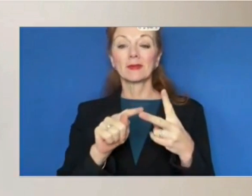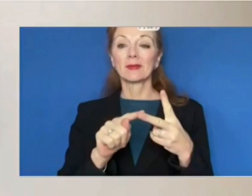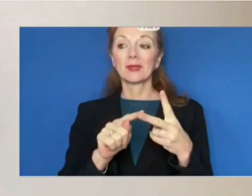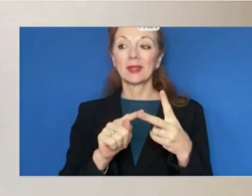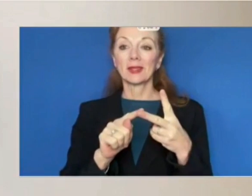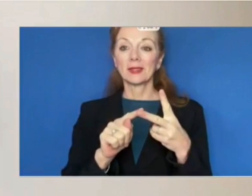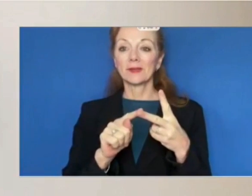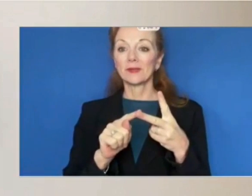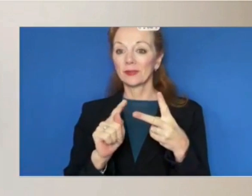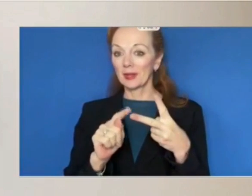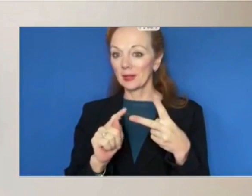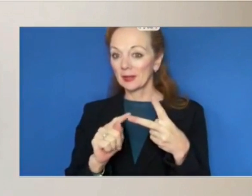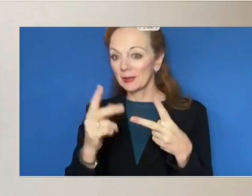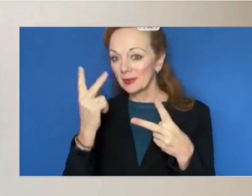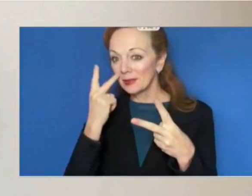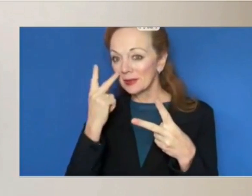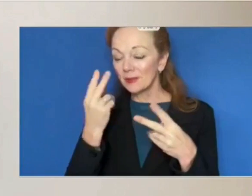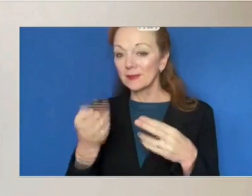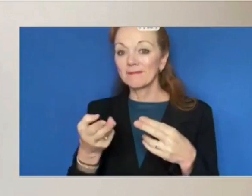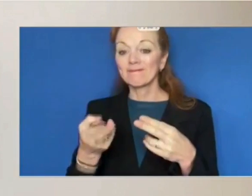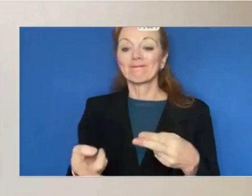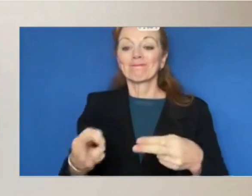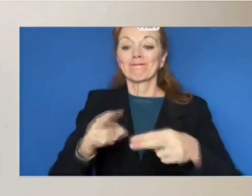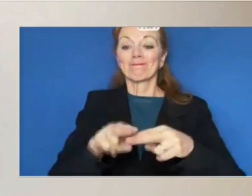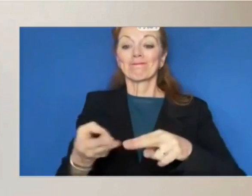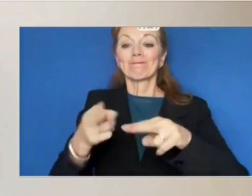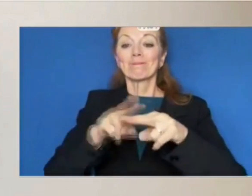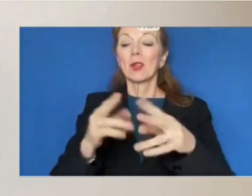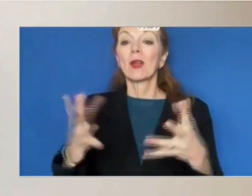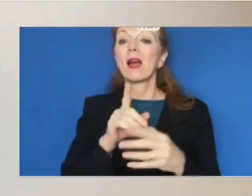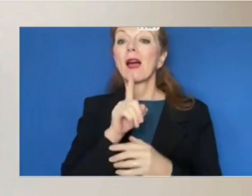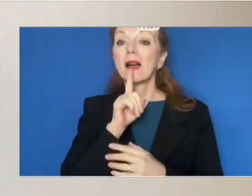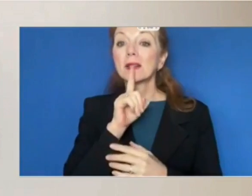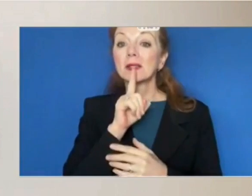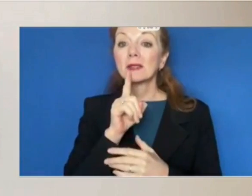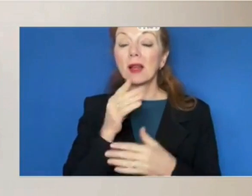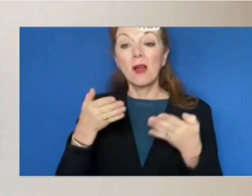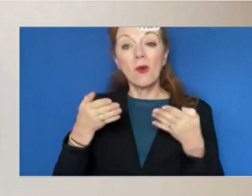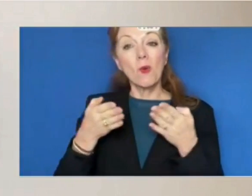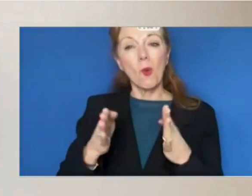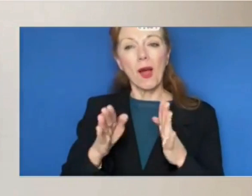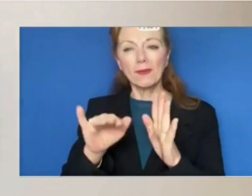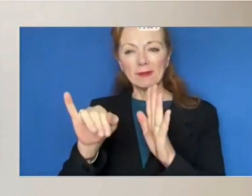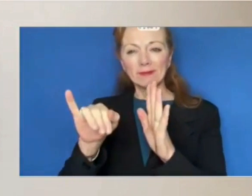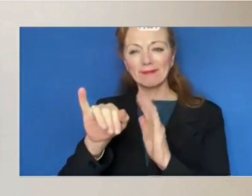seeing an increase in the actual method in which identity theft is